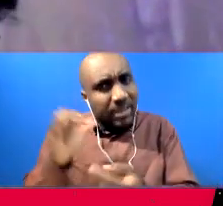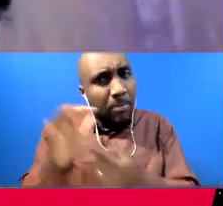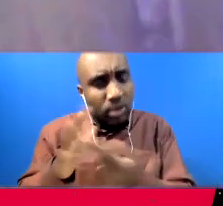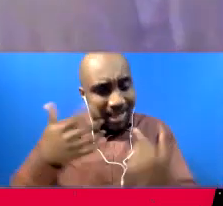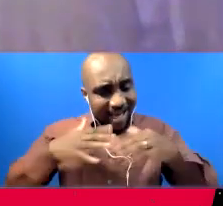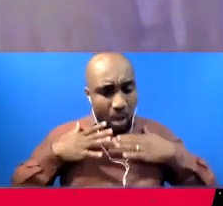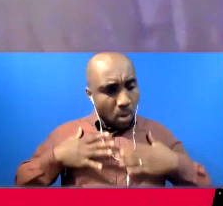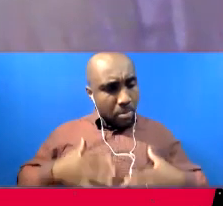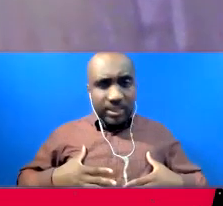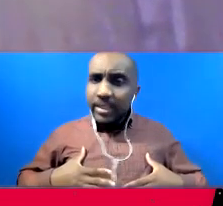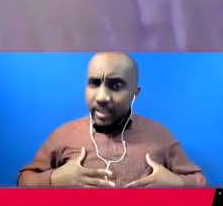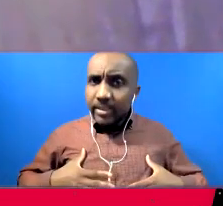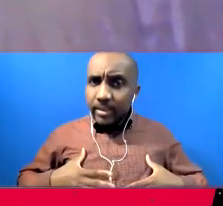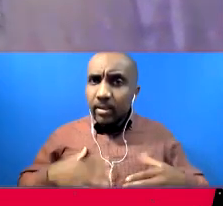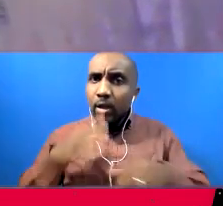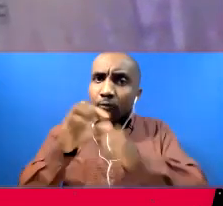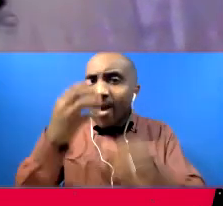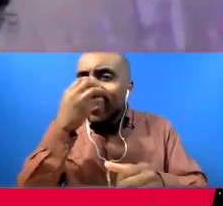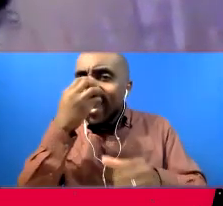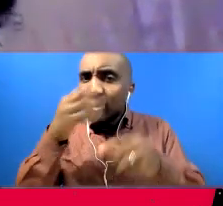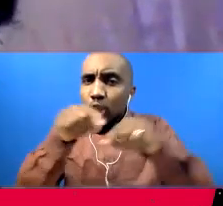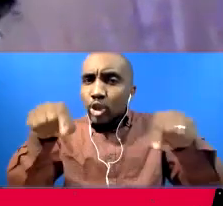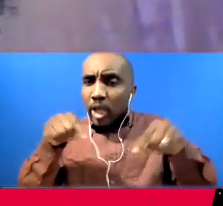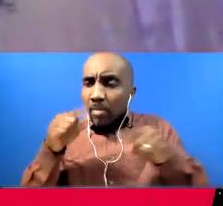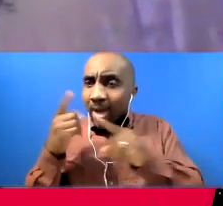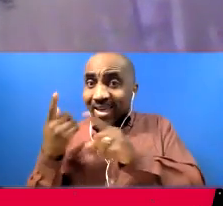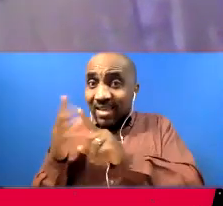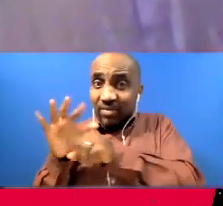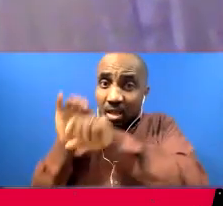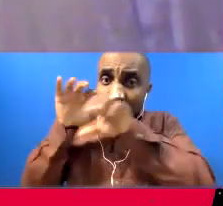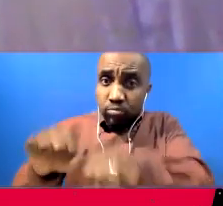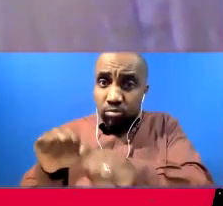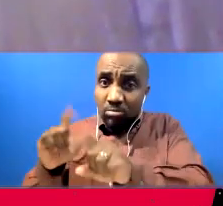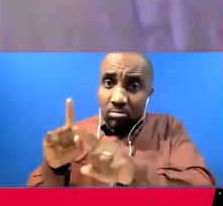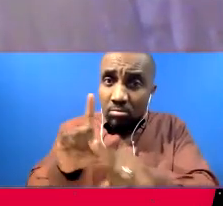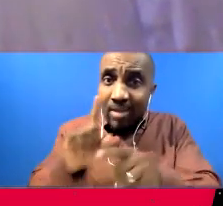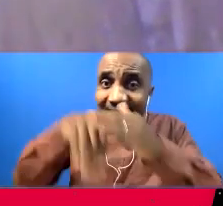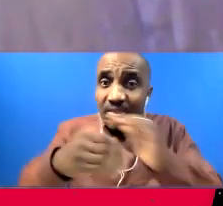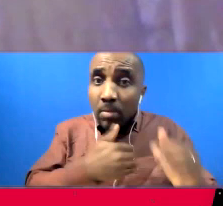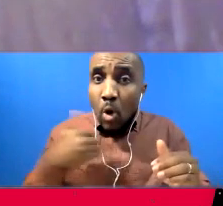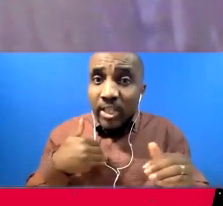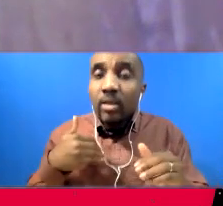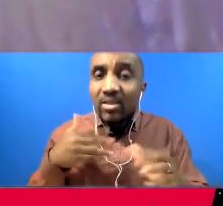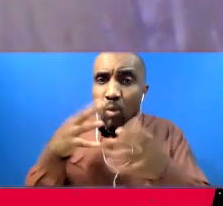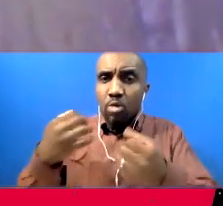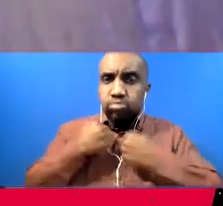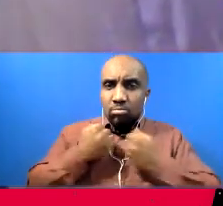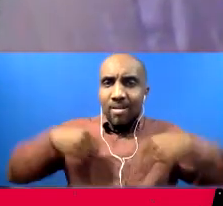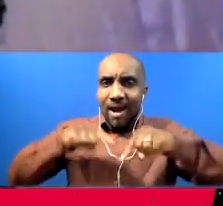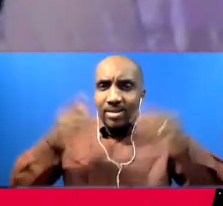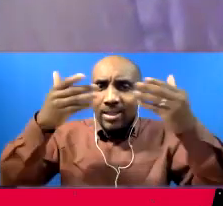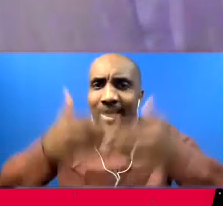bodies the corridor to the gas chamber. For if they take you in the morning, they will be coming for us that night." And